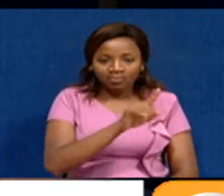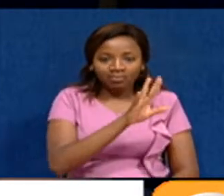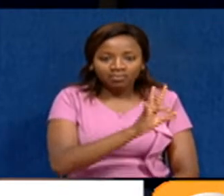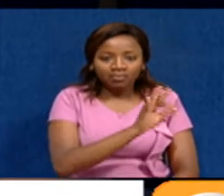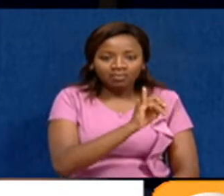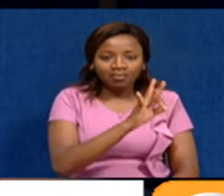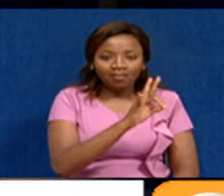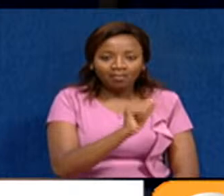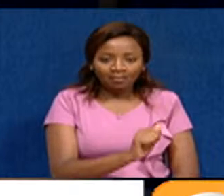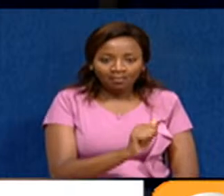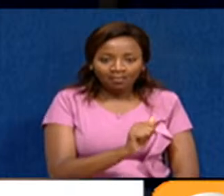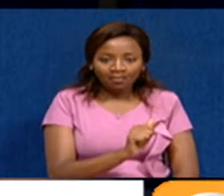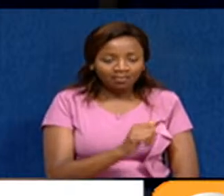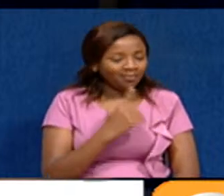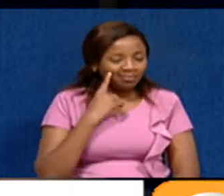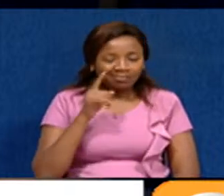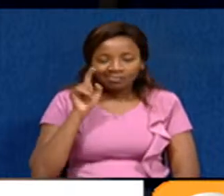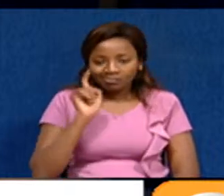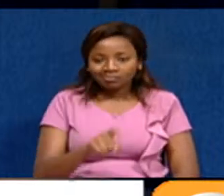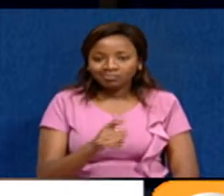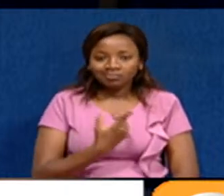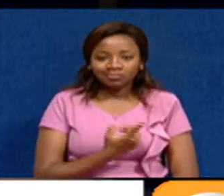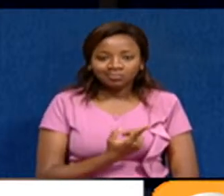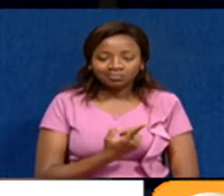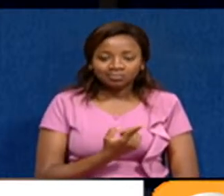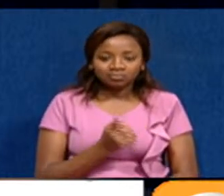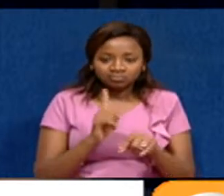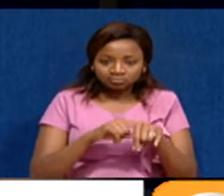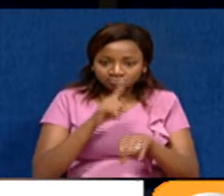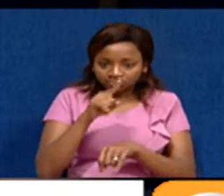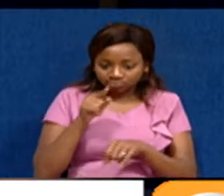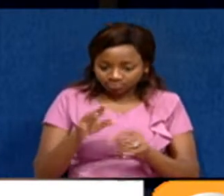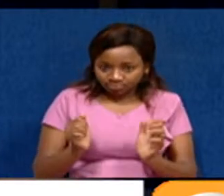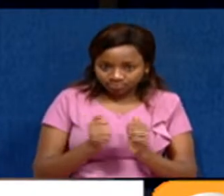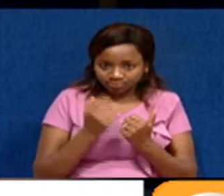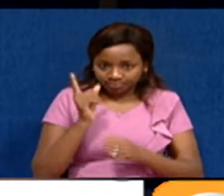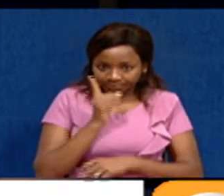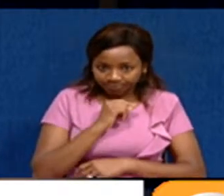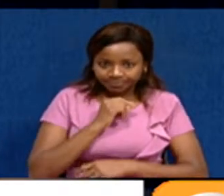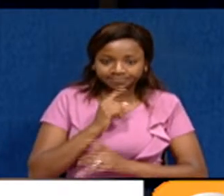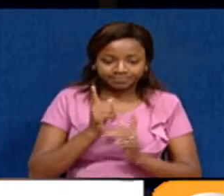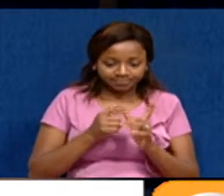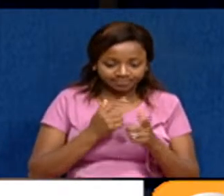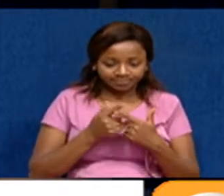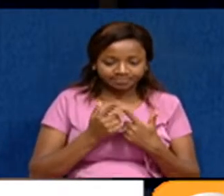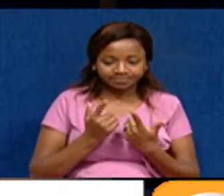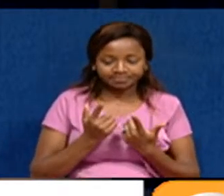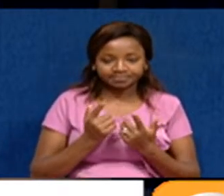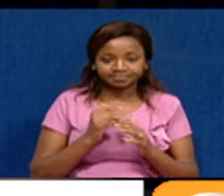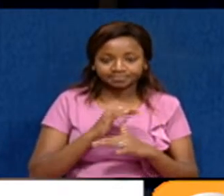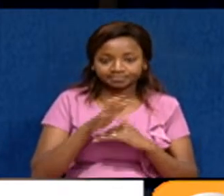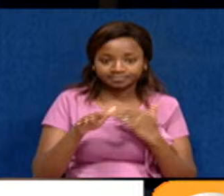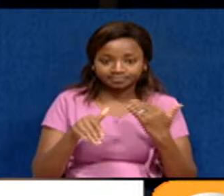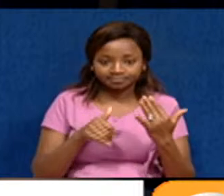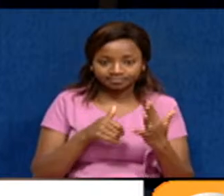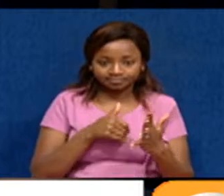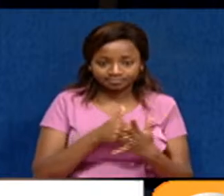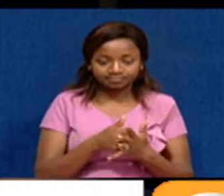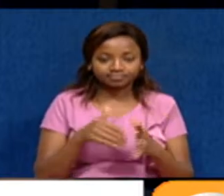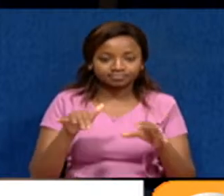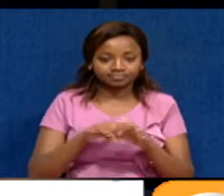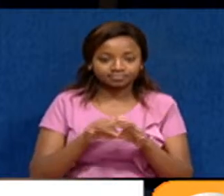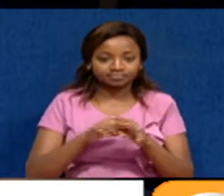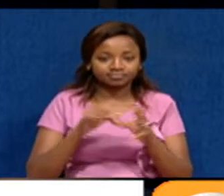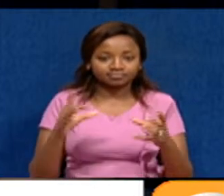Mm-hmm. That is paramount. Now, once that has taken place, then all the member associations are